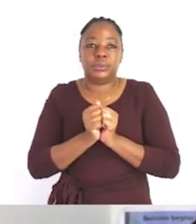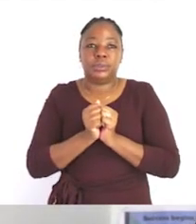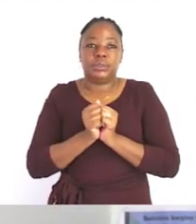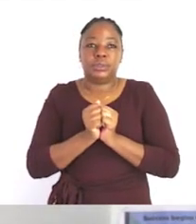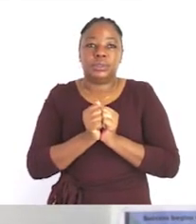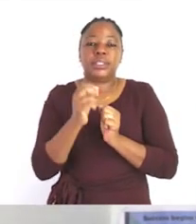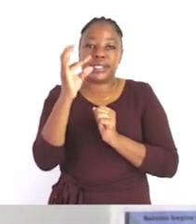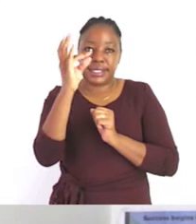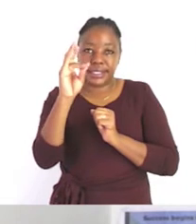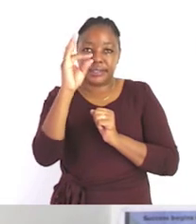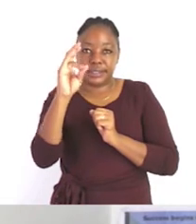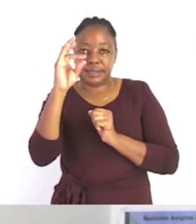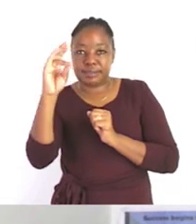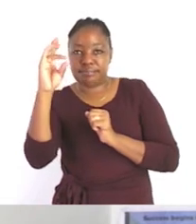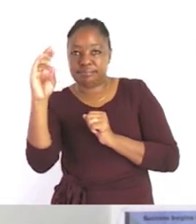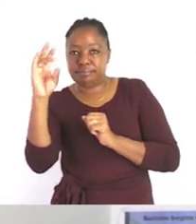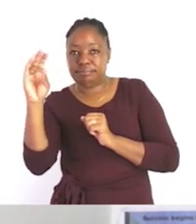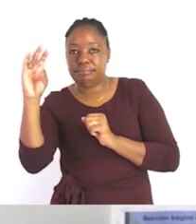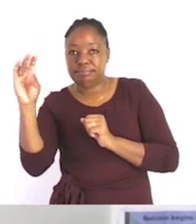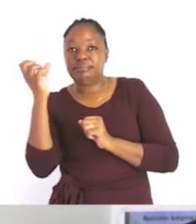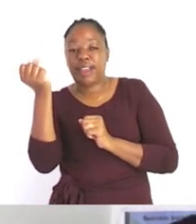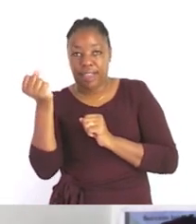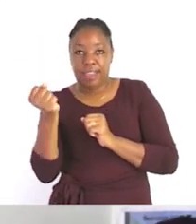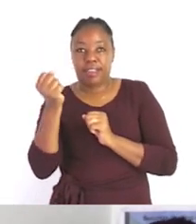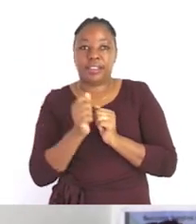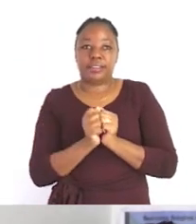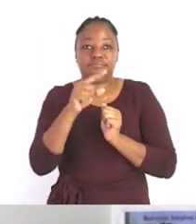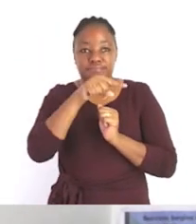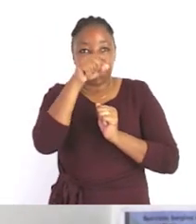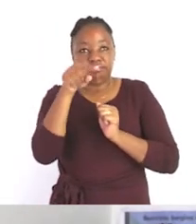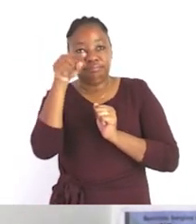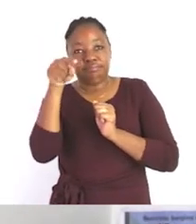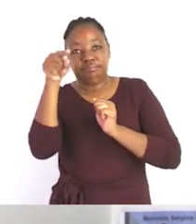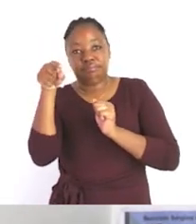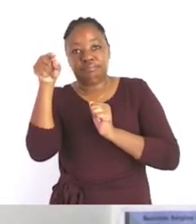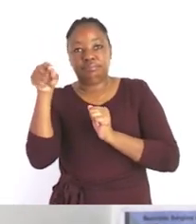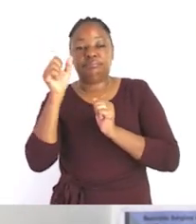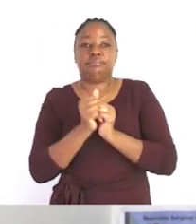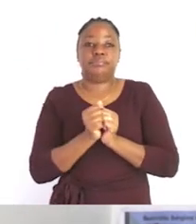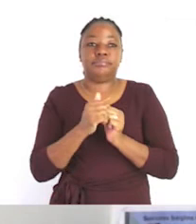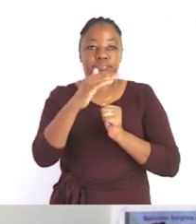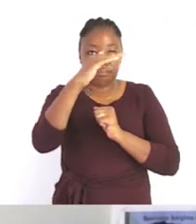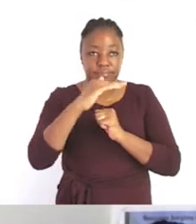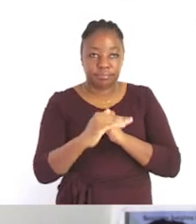was 7 numbers in between each number. Now let's go down to the exercise